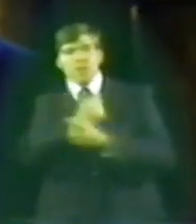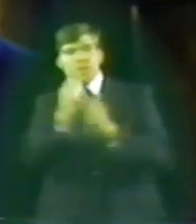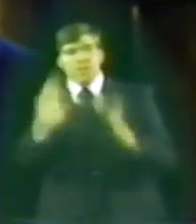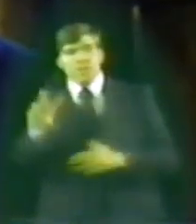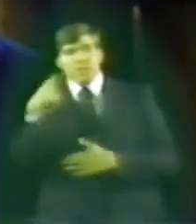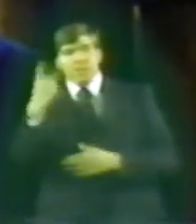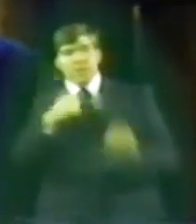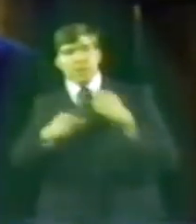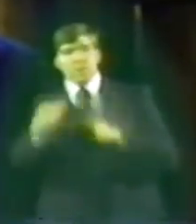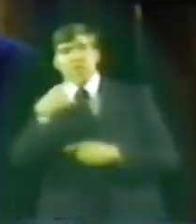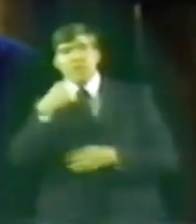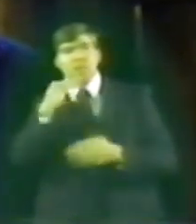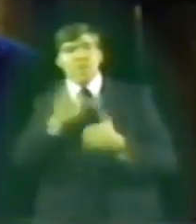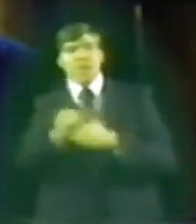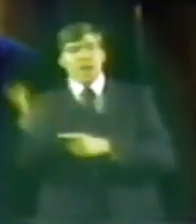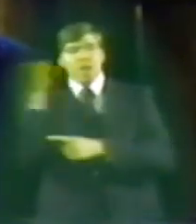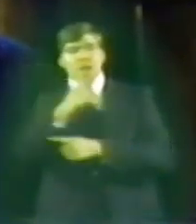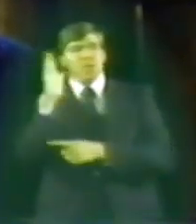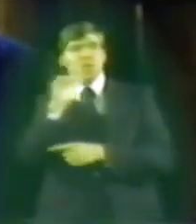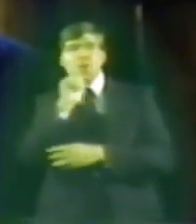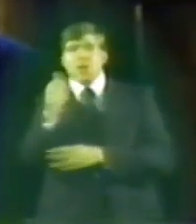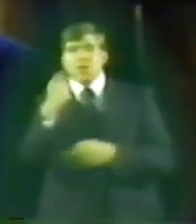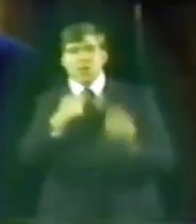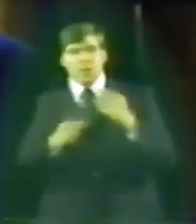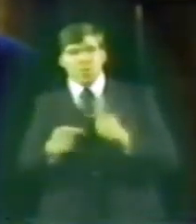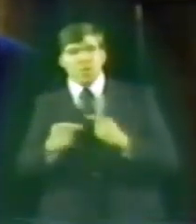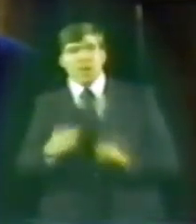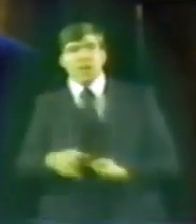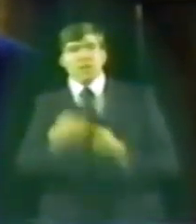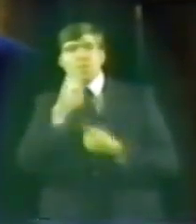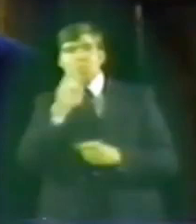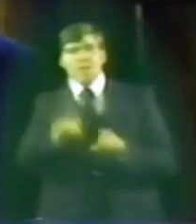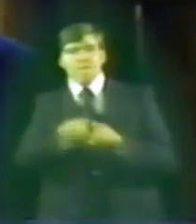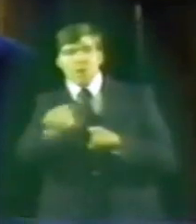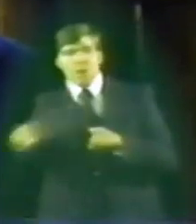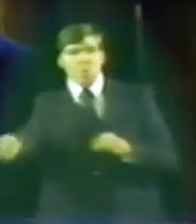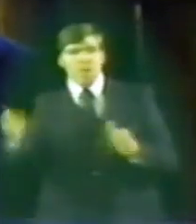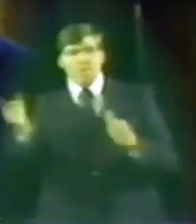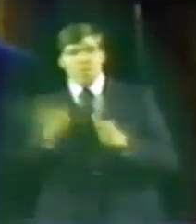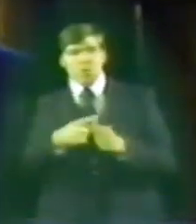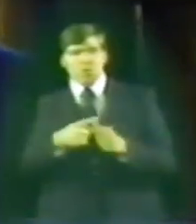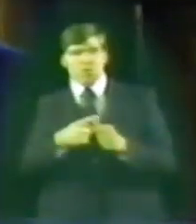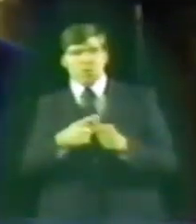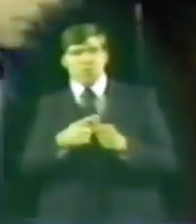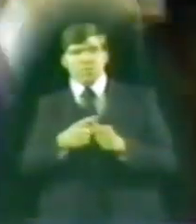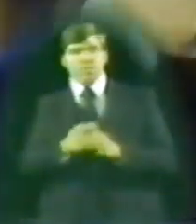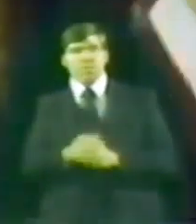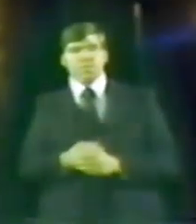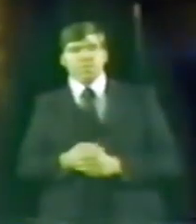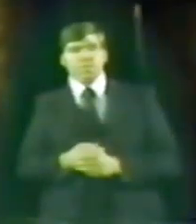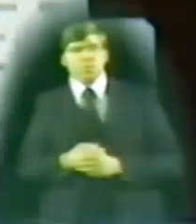said, "That day shall not come, except there be a falling away first."